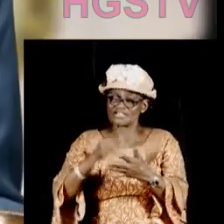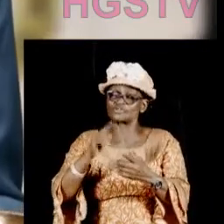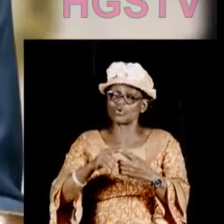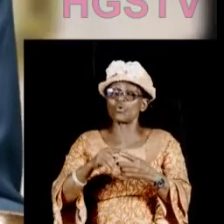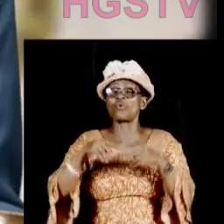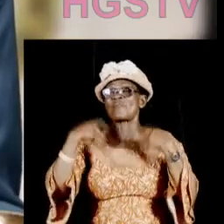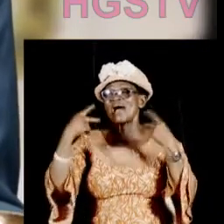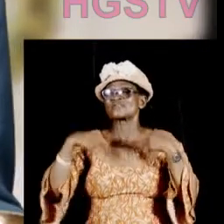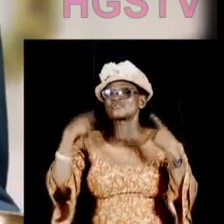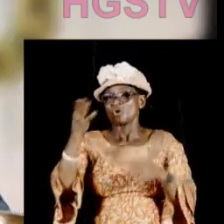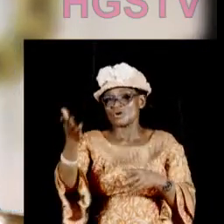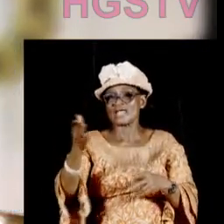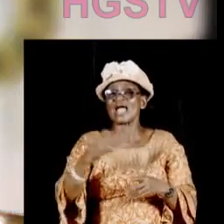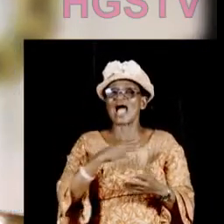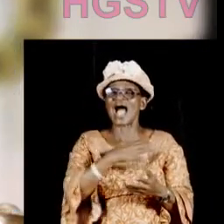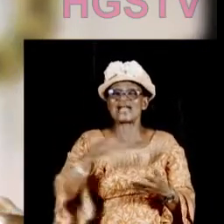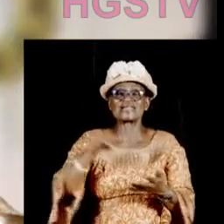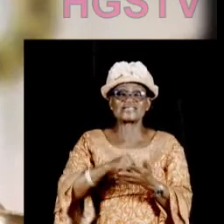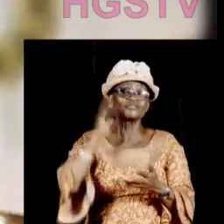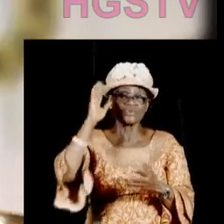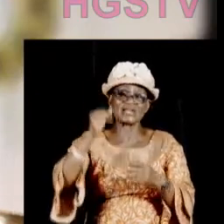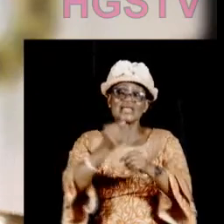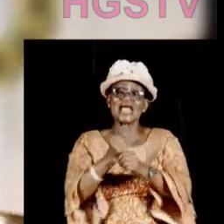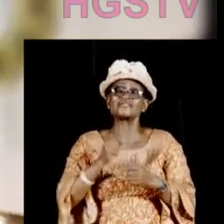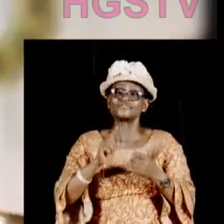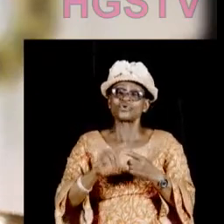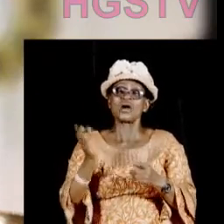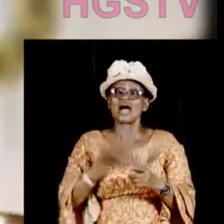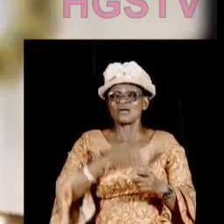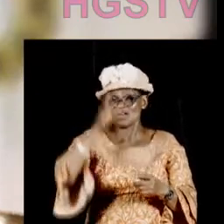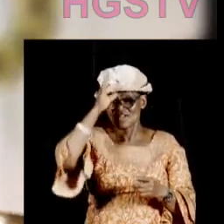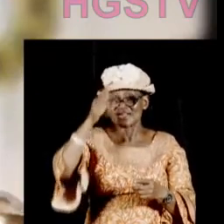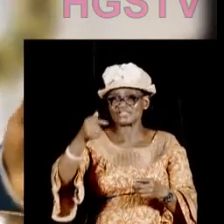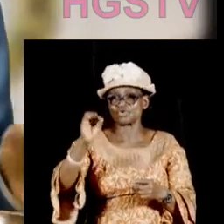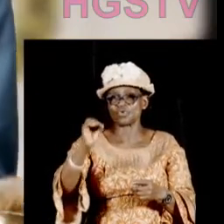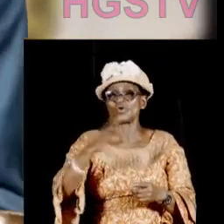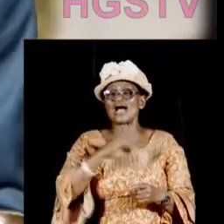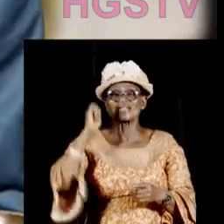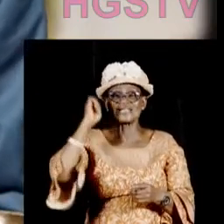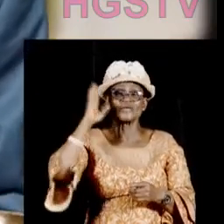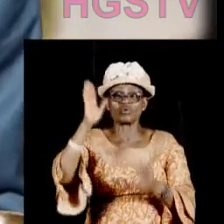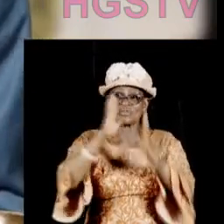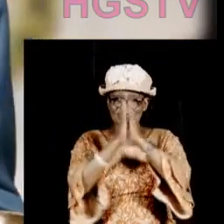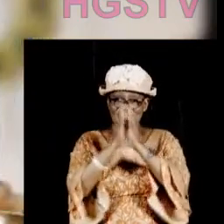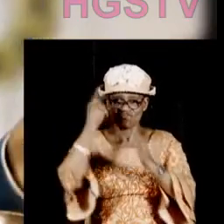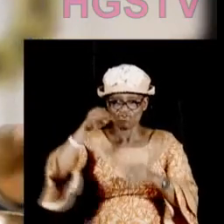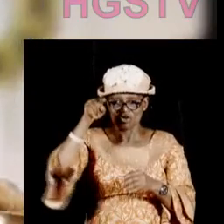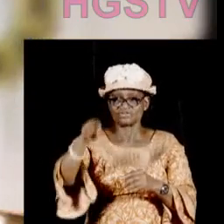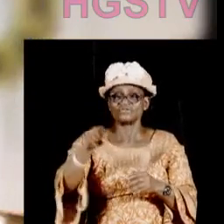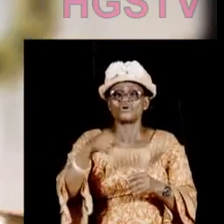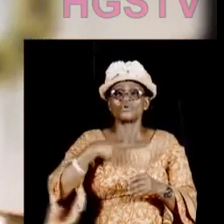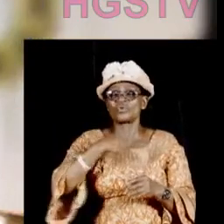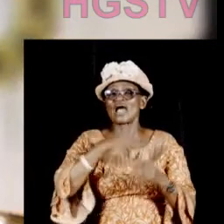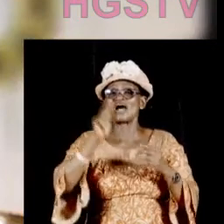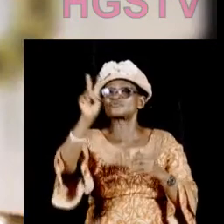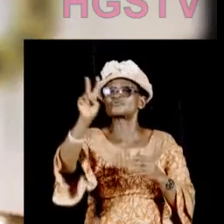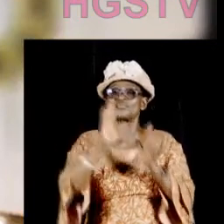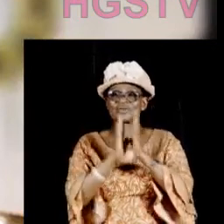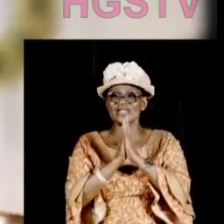will get to our daddy, and surely he will be praying for you. Just have to pray two prayers before